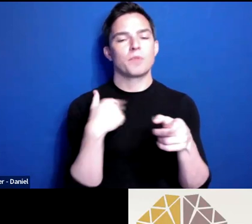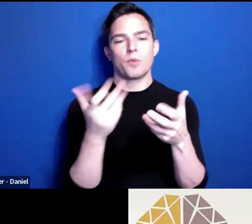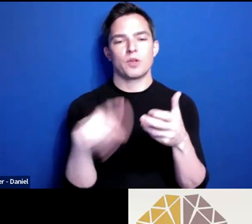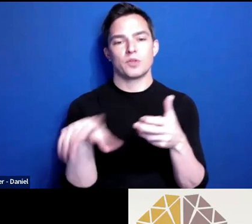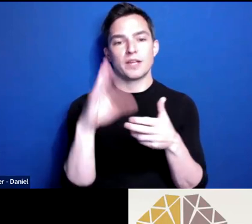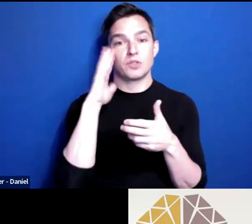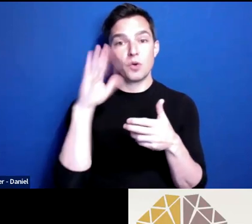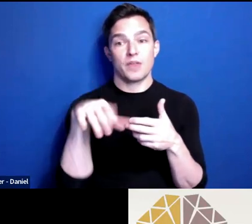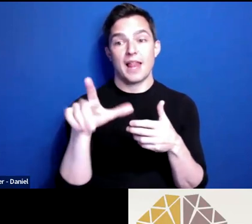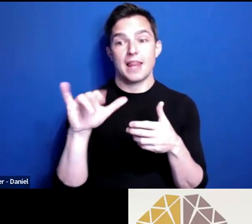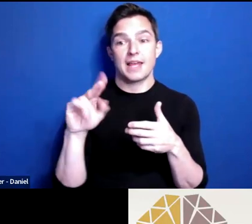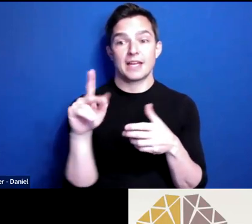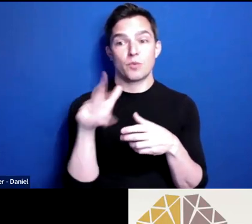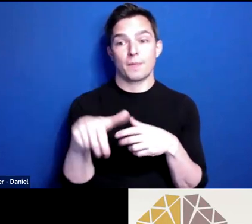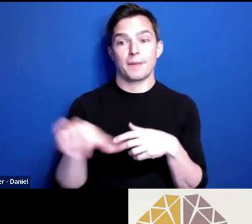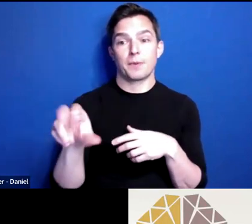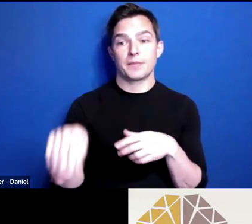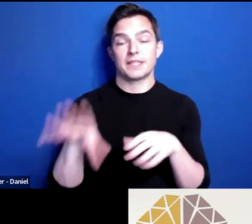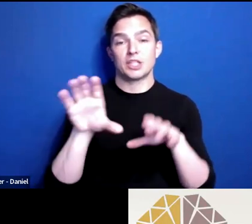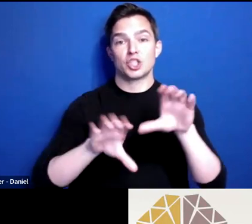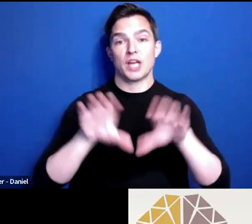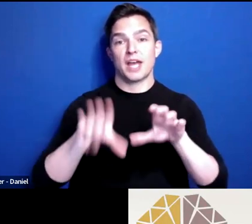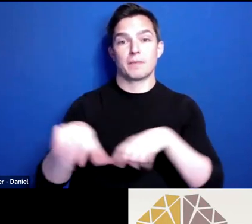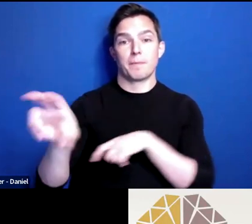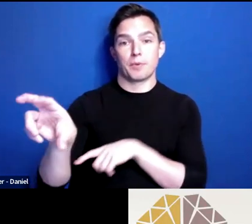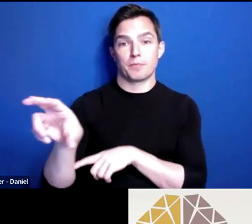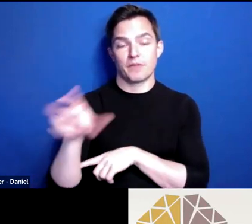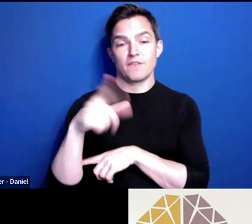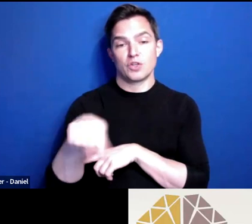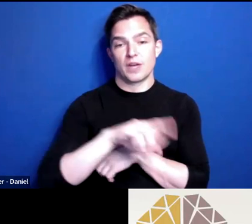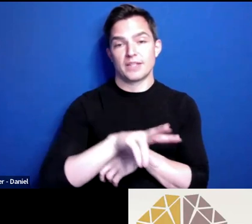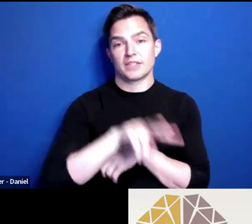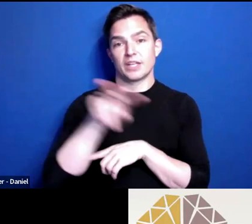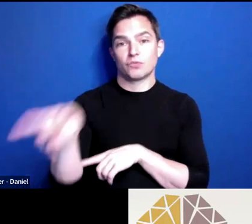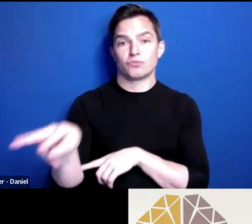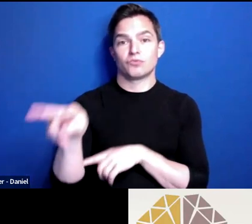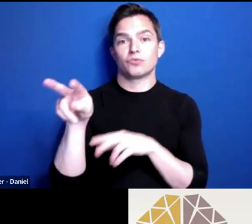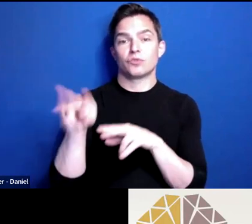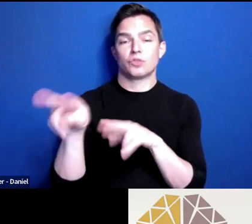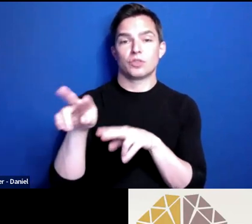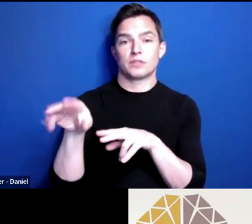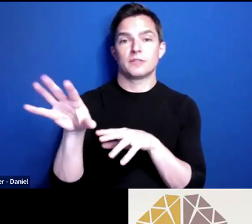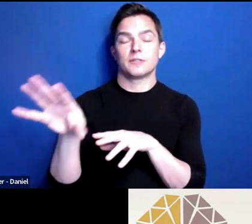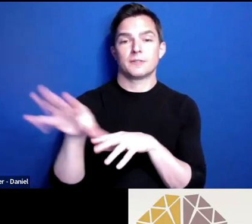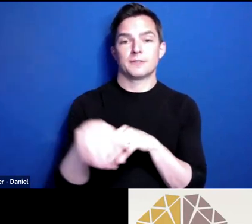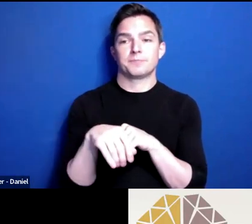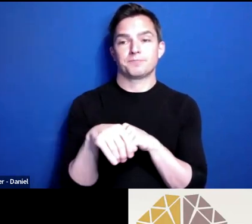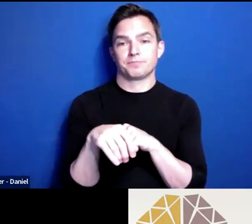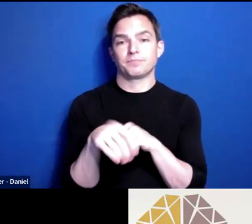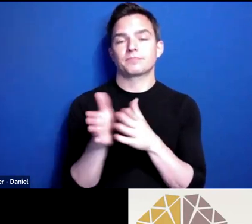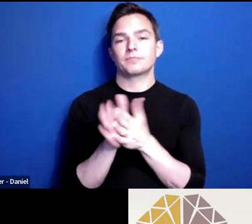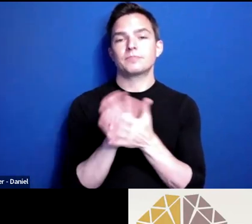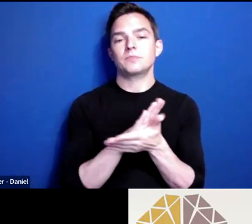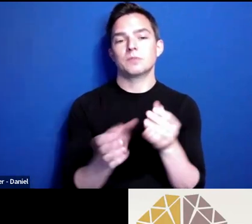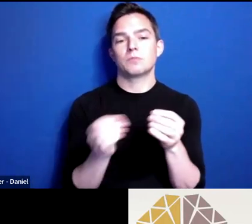that link will be dropped into the chat for you to go take a look at that and become